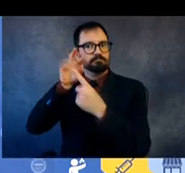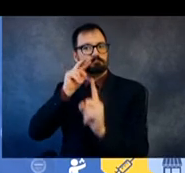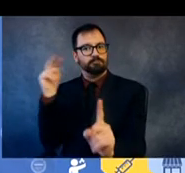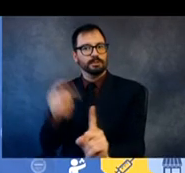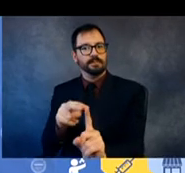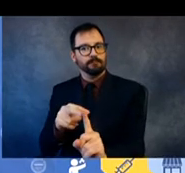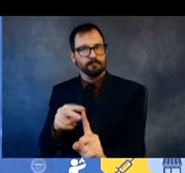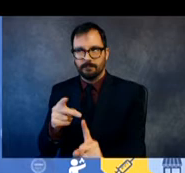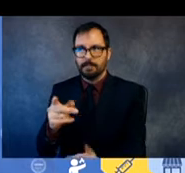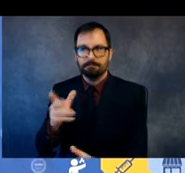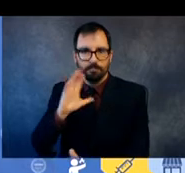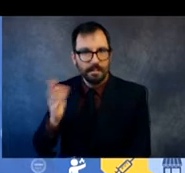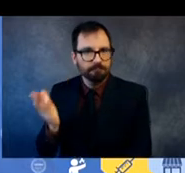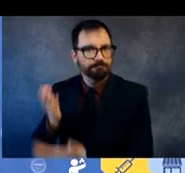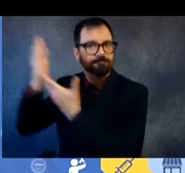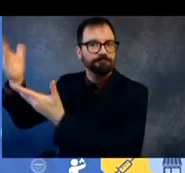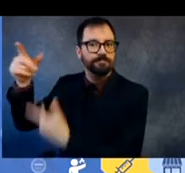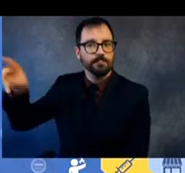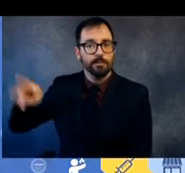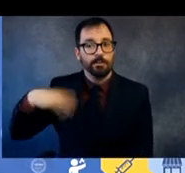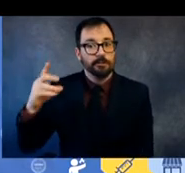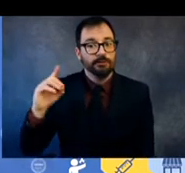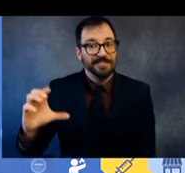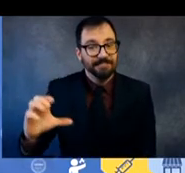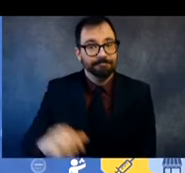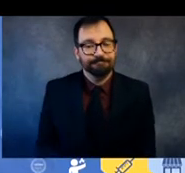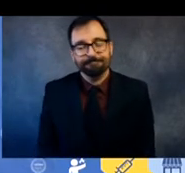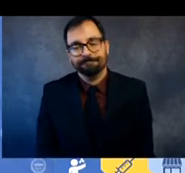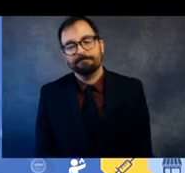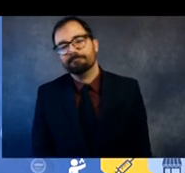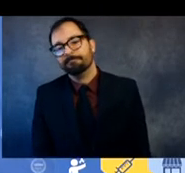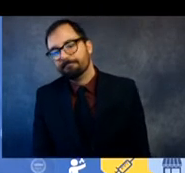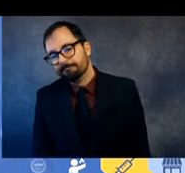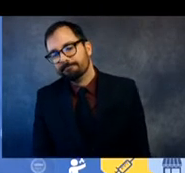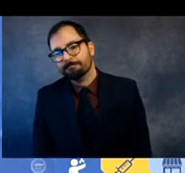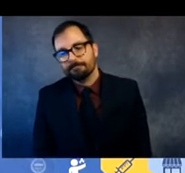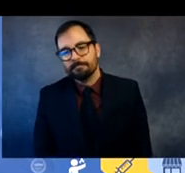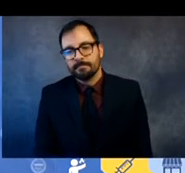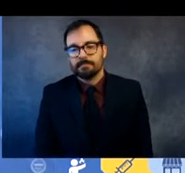brought to the United States cabinet. So I